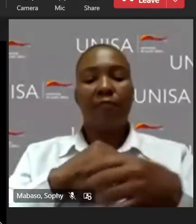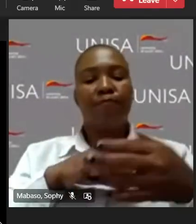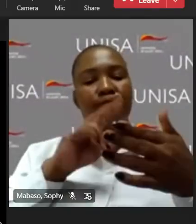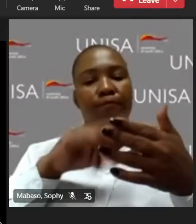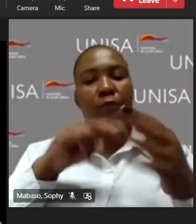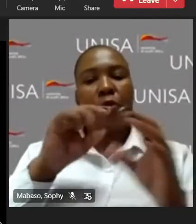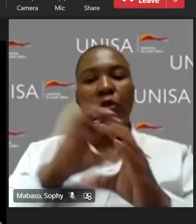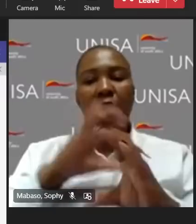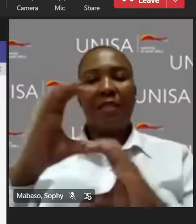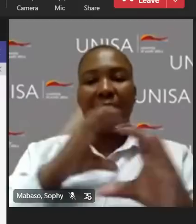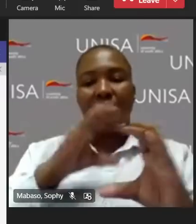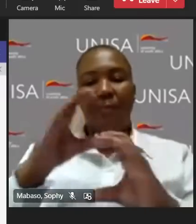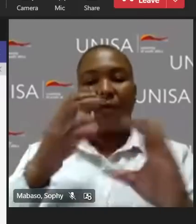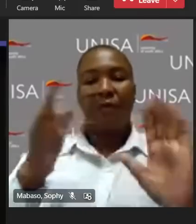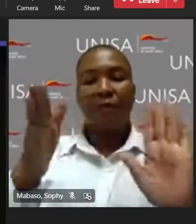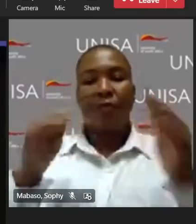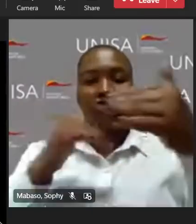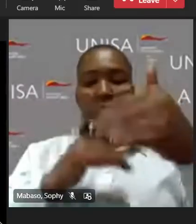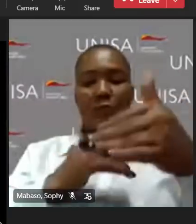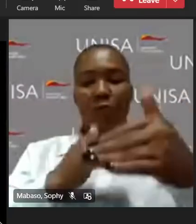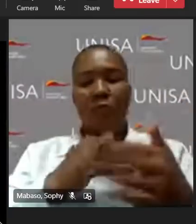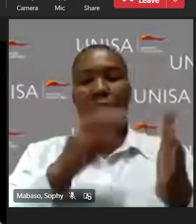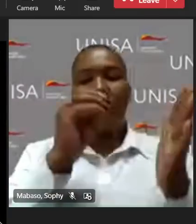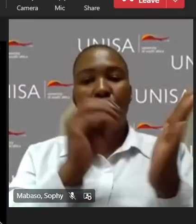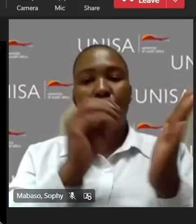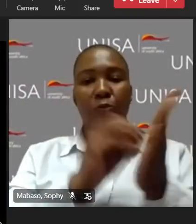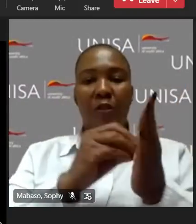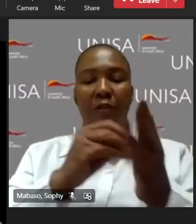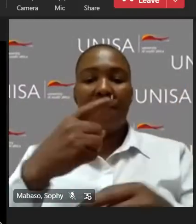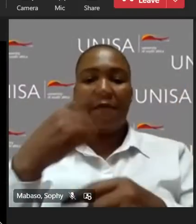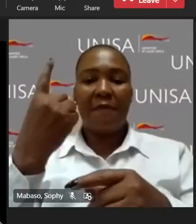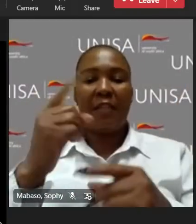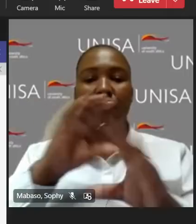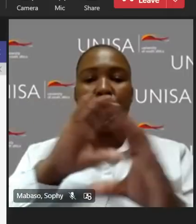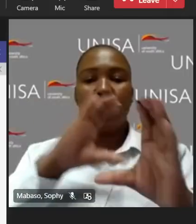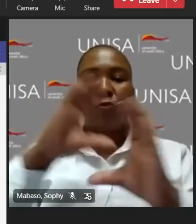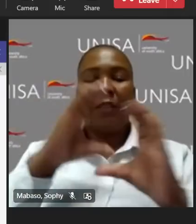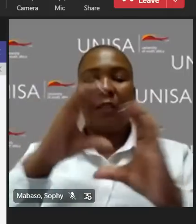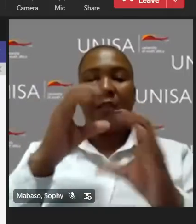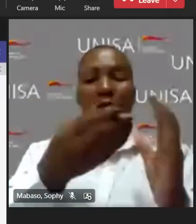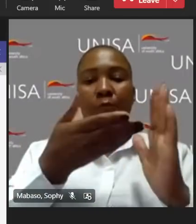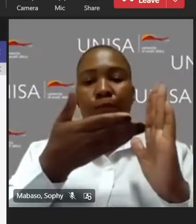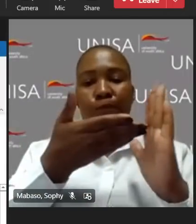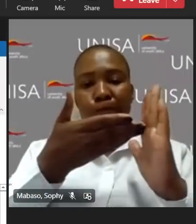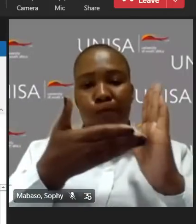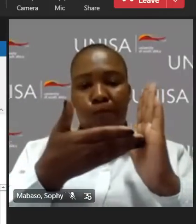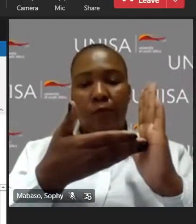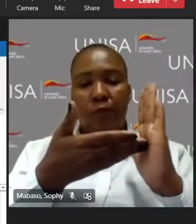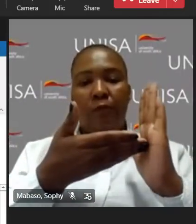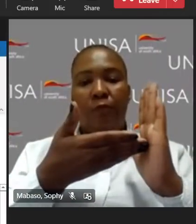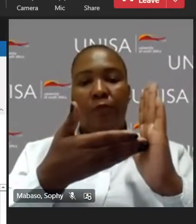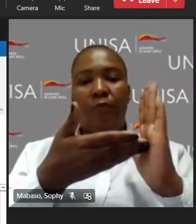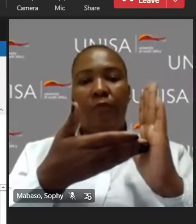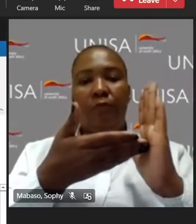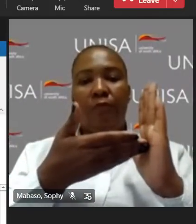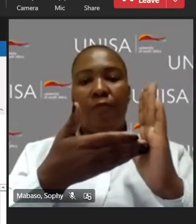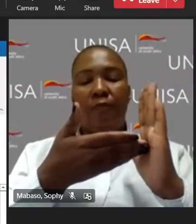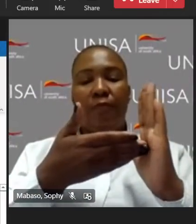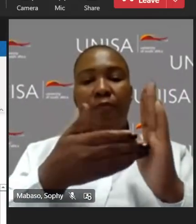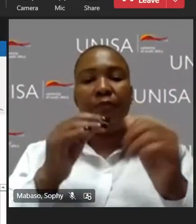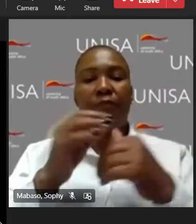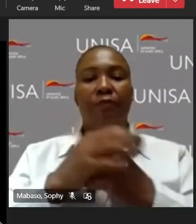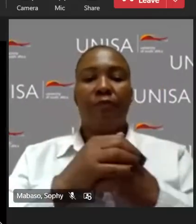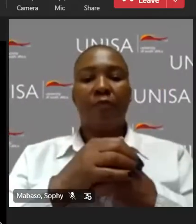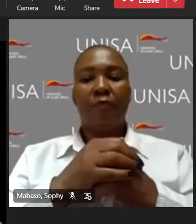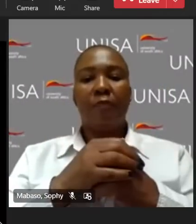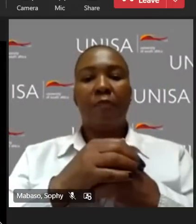that we have posted the first chat, and please just complete that for us in